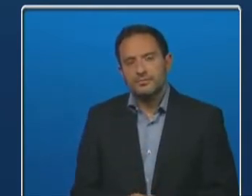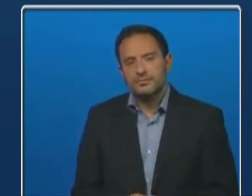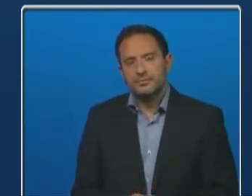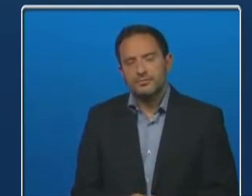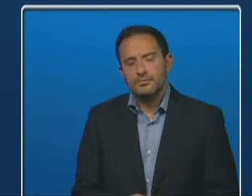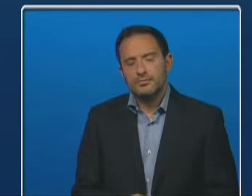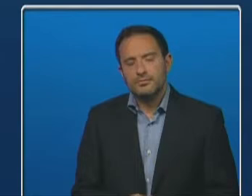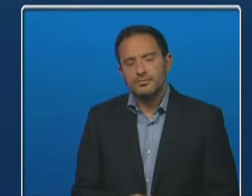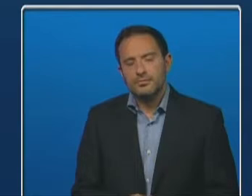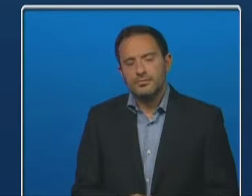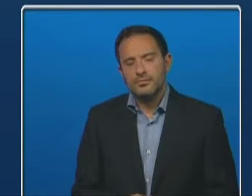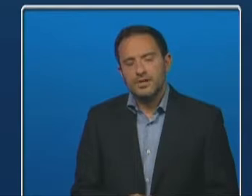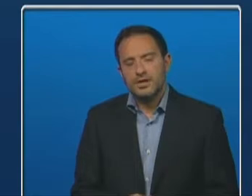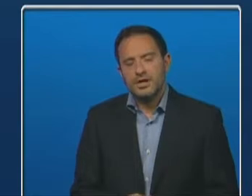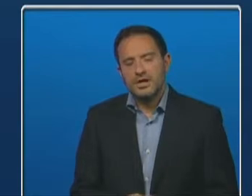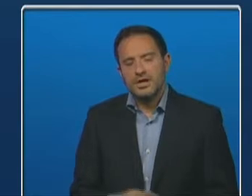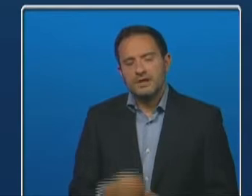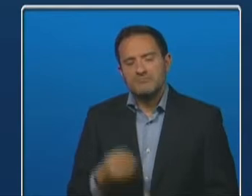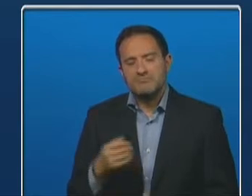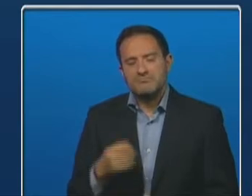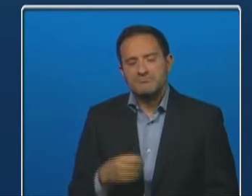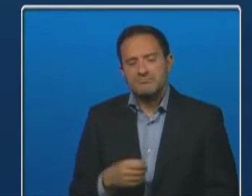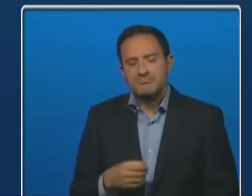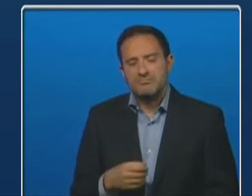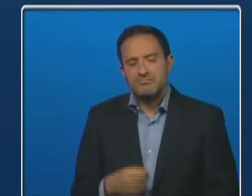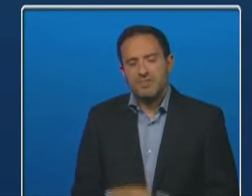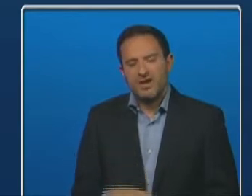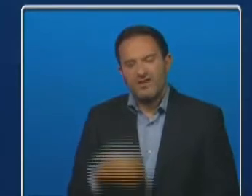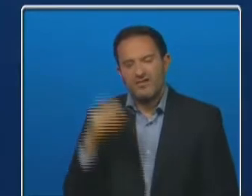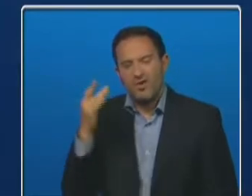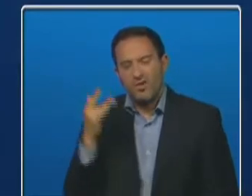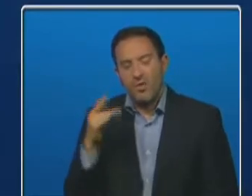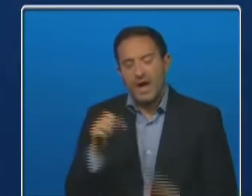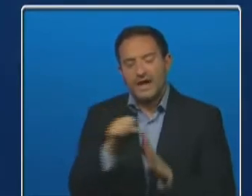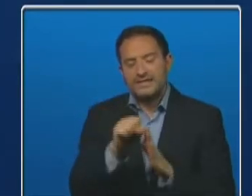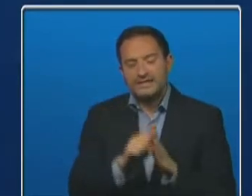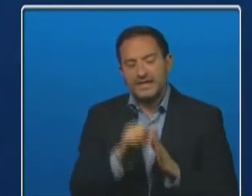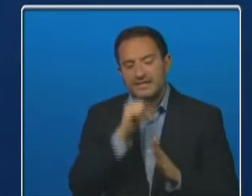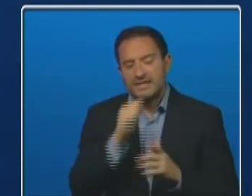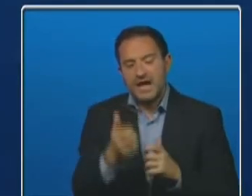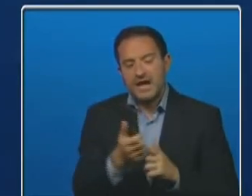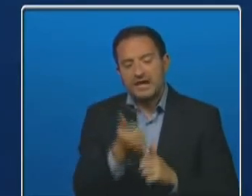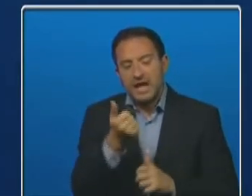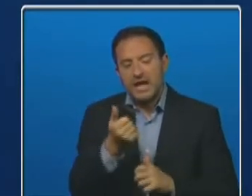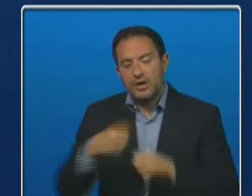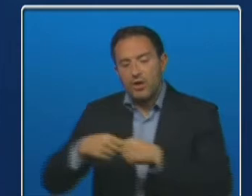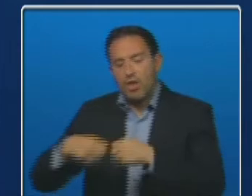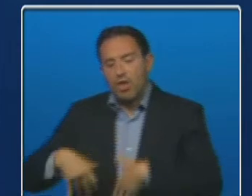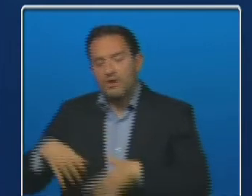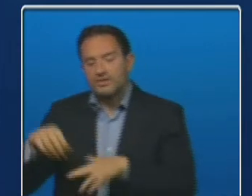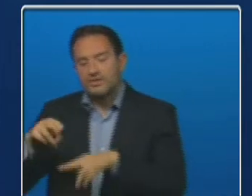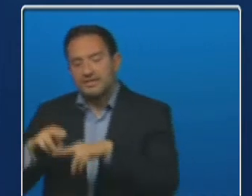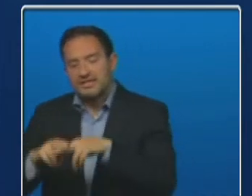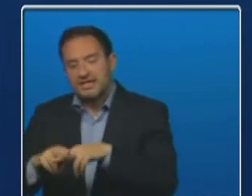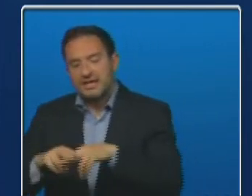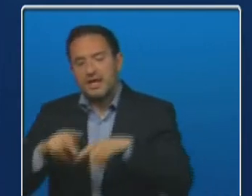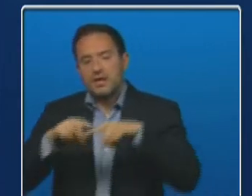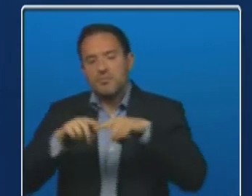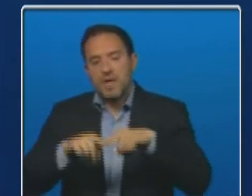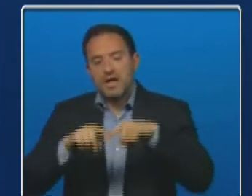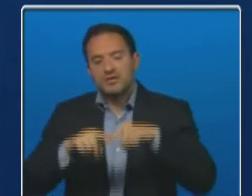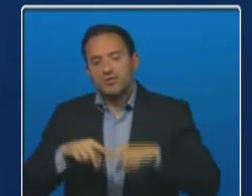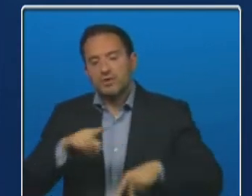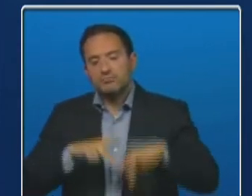In terms of why a state has not gained or lost a seat, it all depends on the